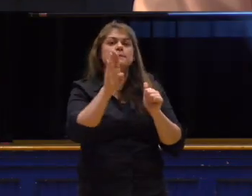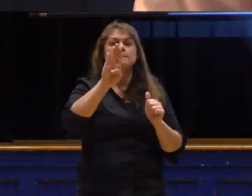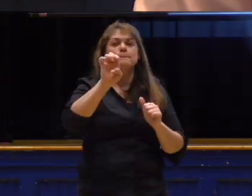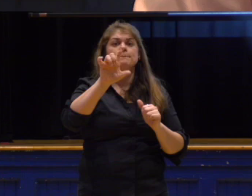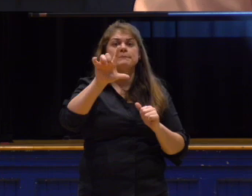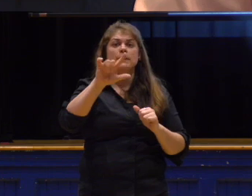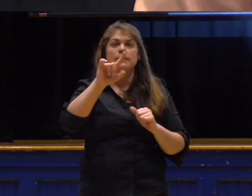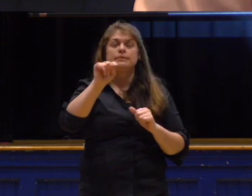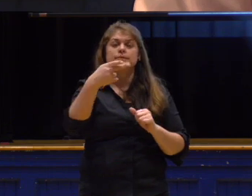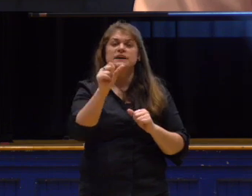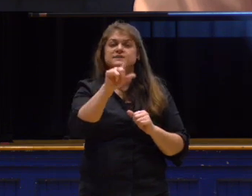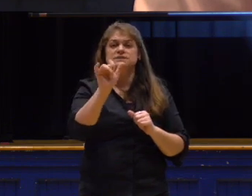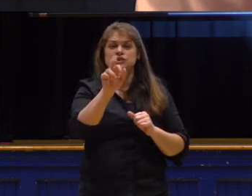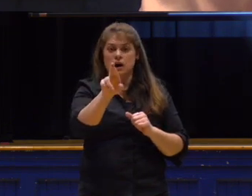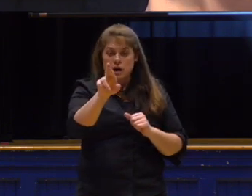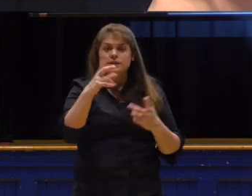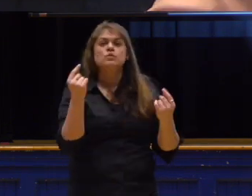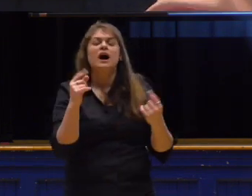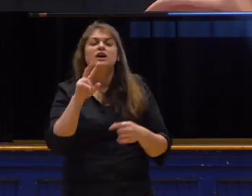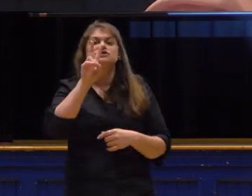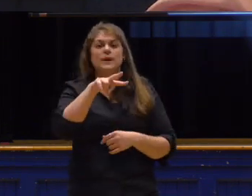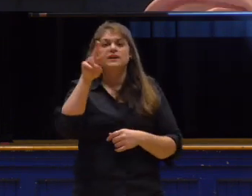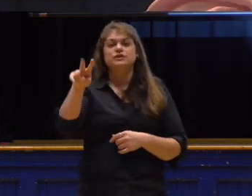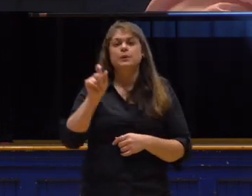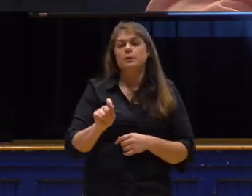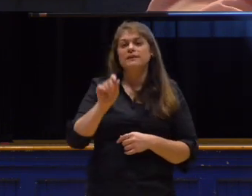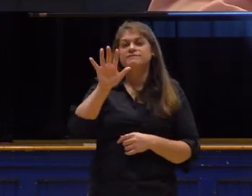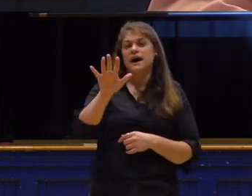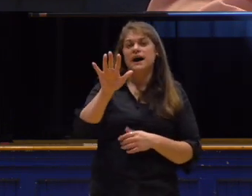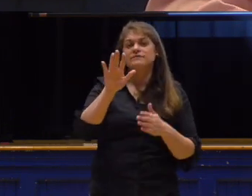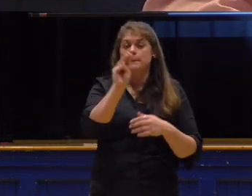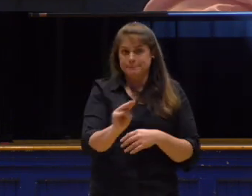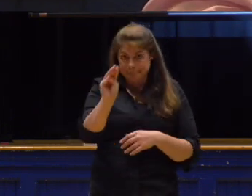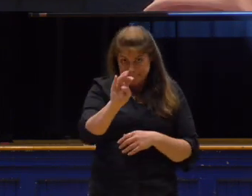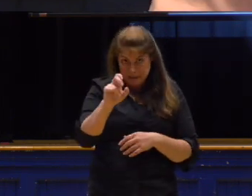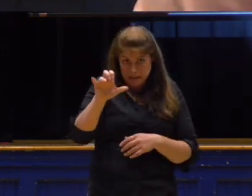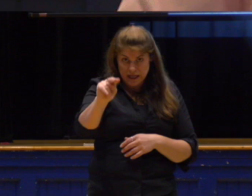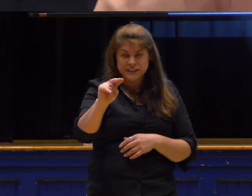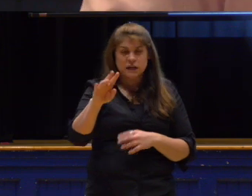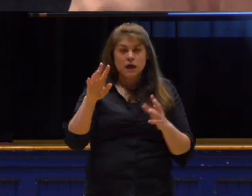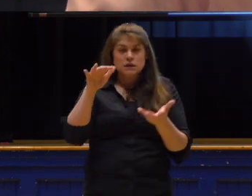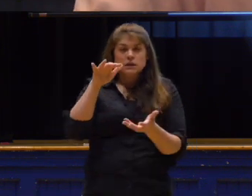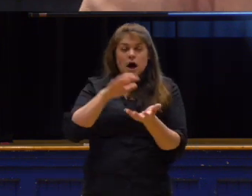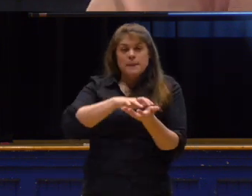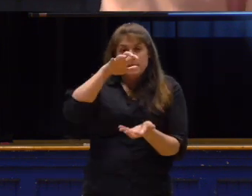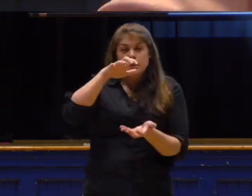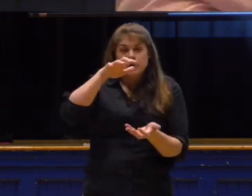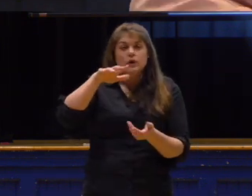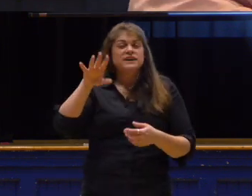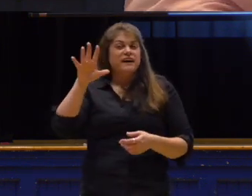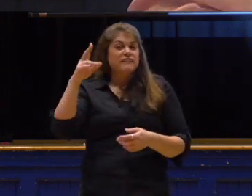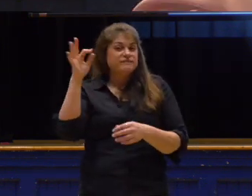put that up, is I think it was 22.5 million, and the bulk of it is federal highway money. I don't know Yeah, offhand I the saw that.